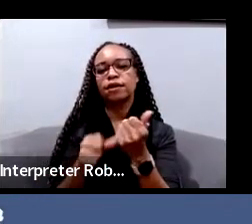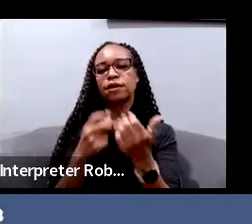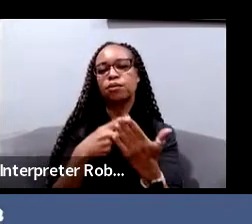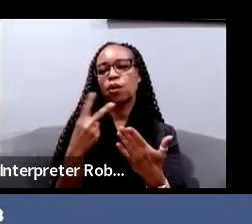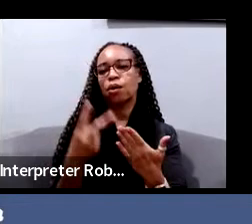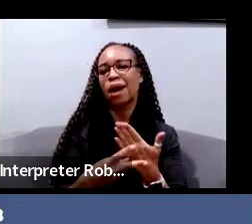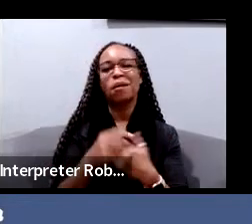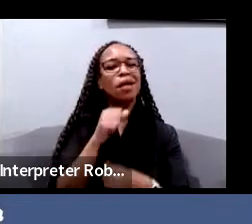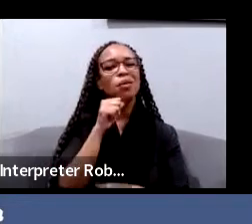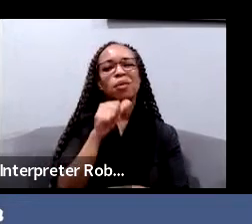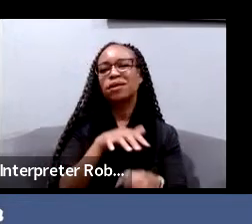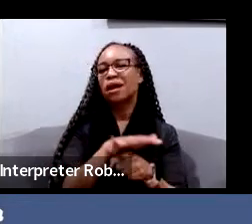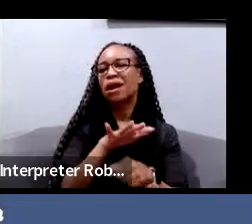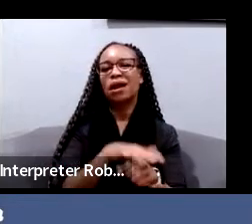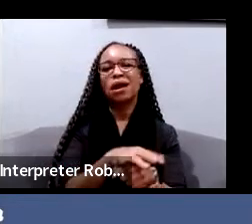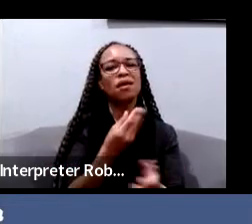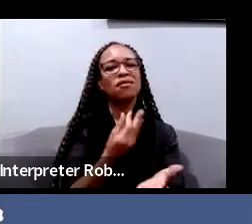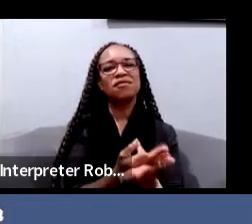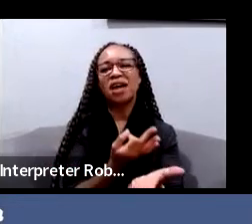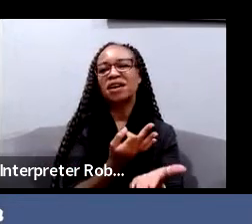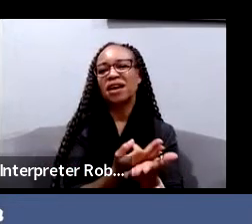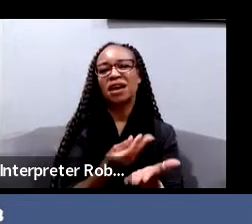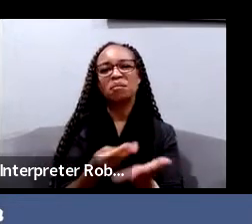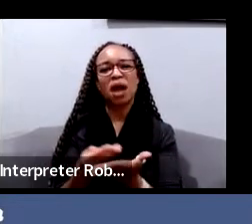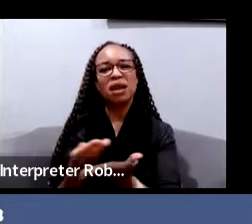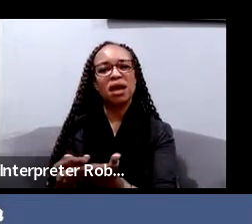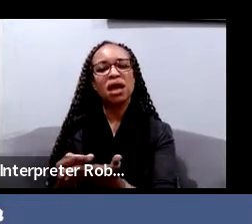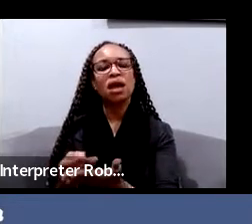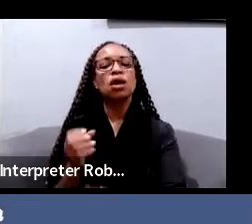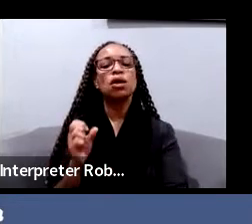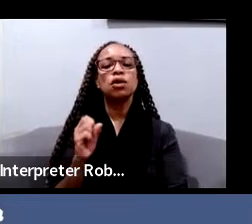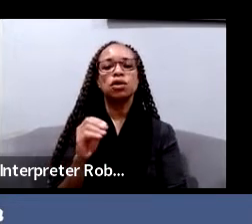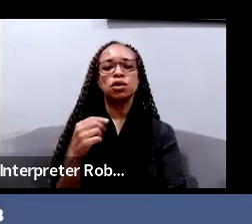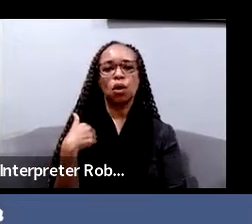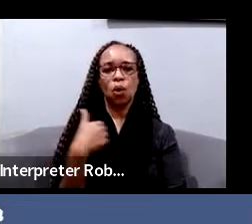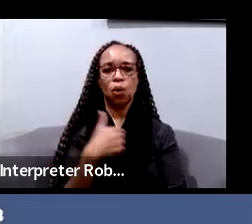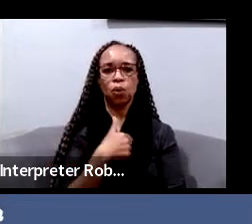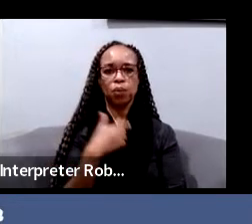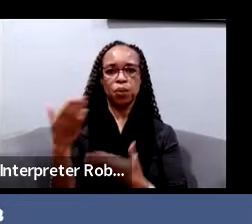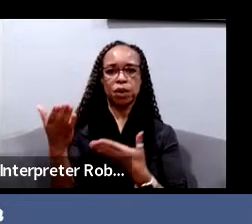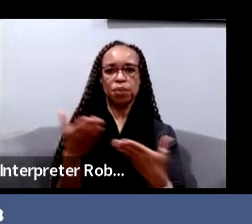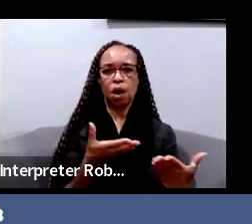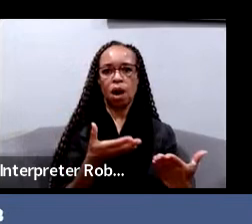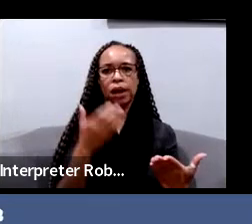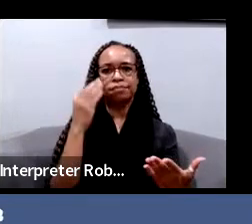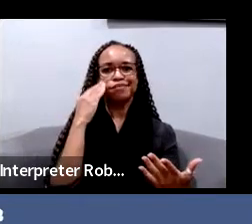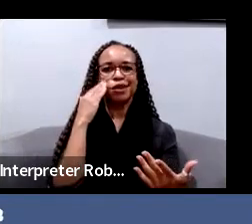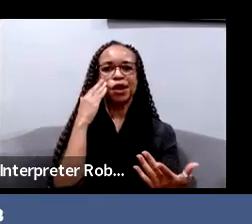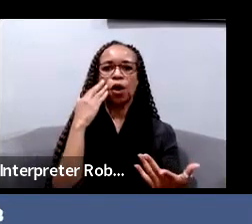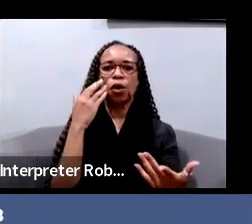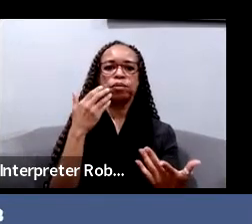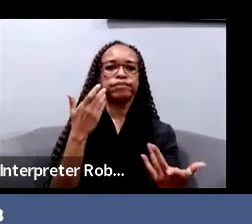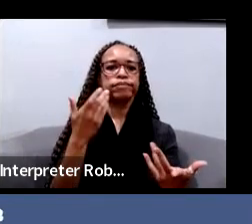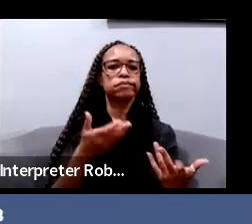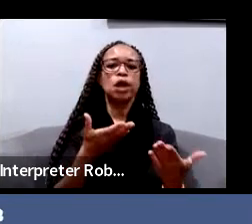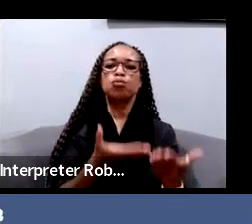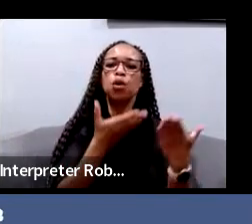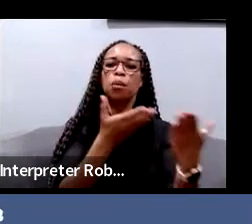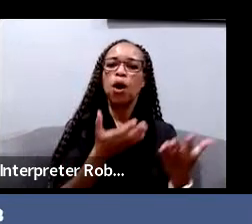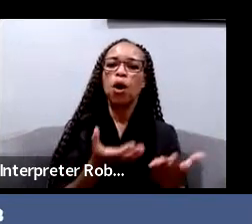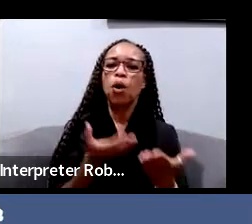wasn't enough funding. So we brought a series of proposals.